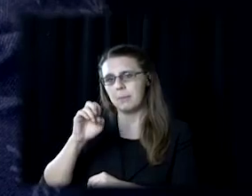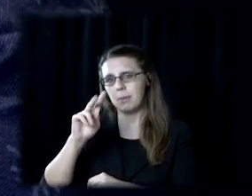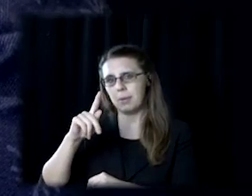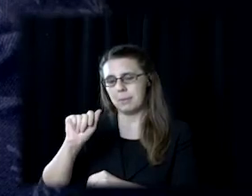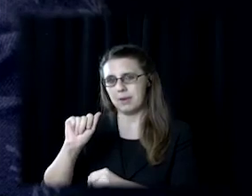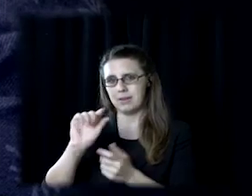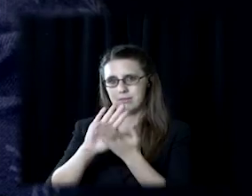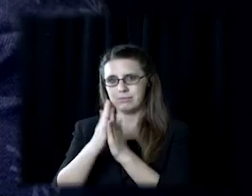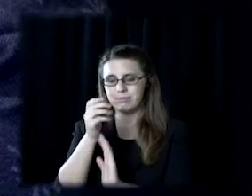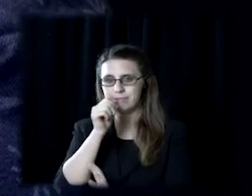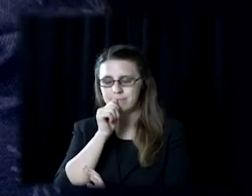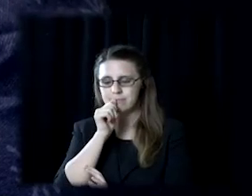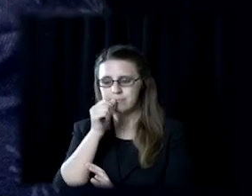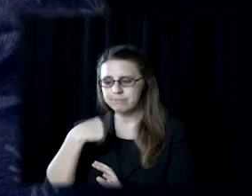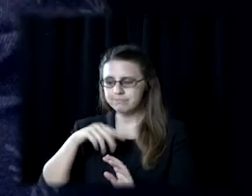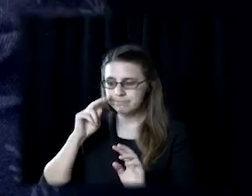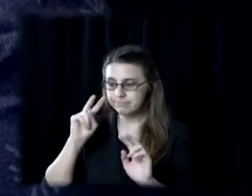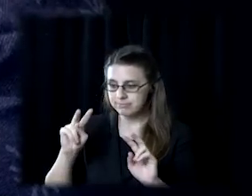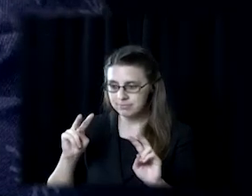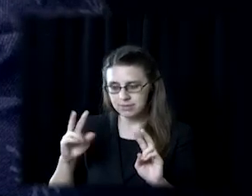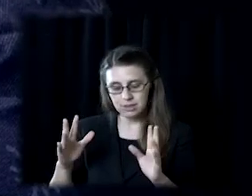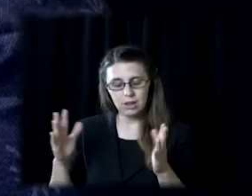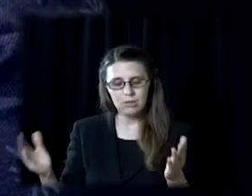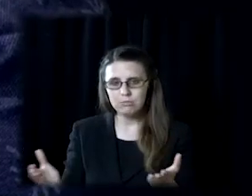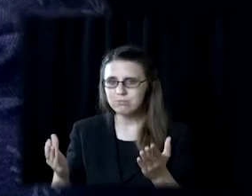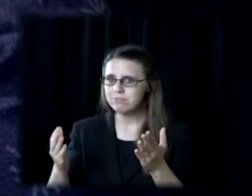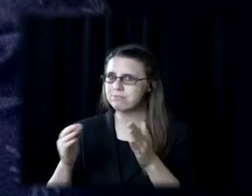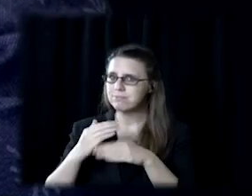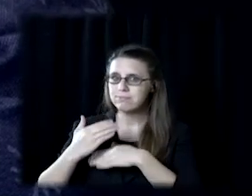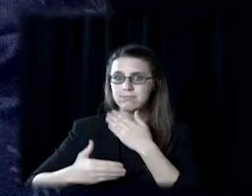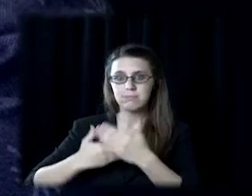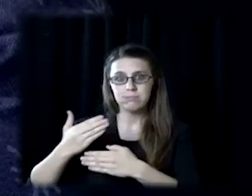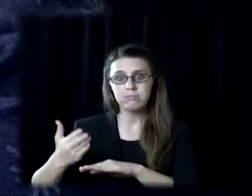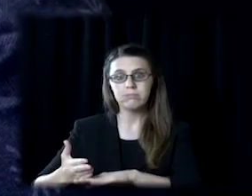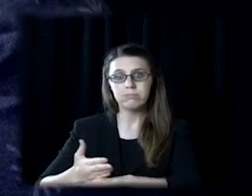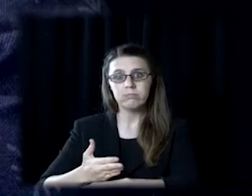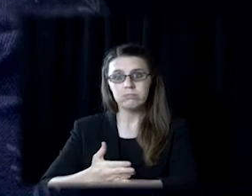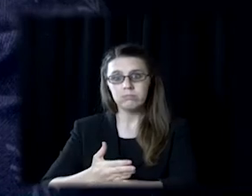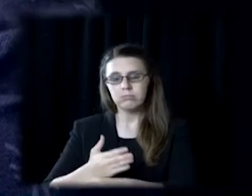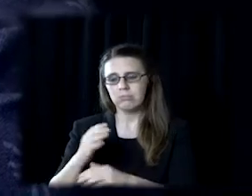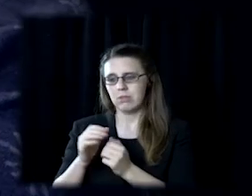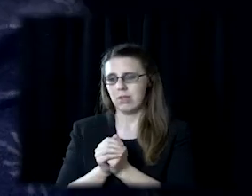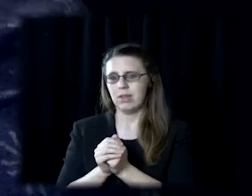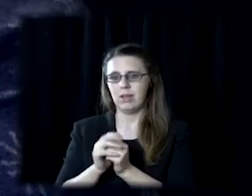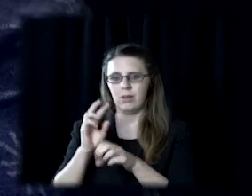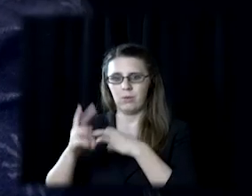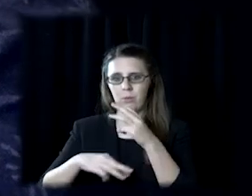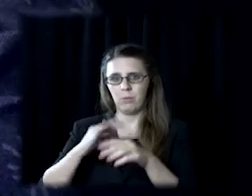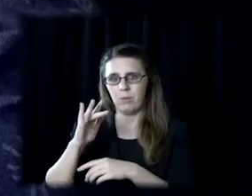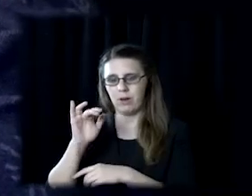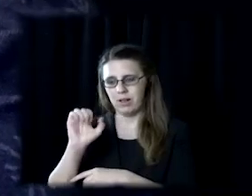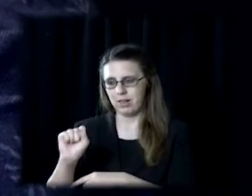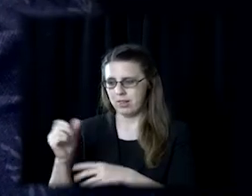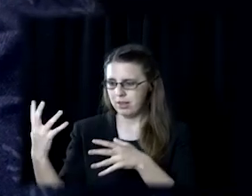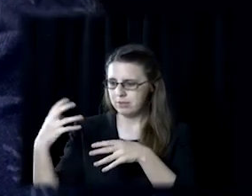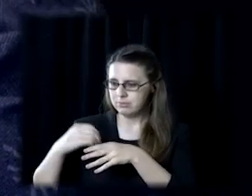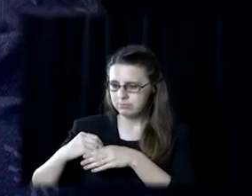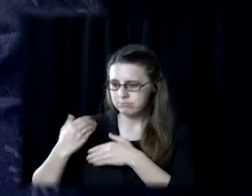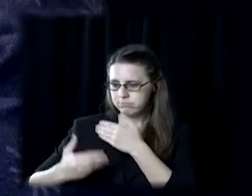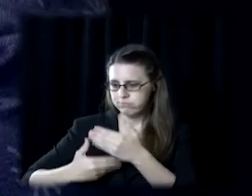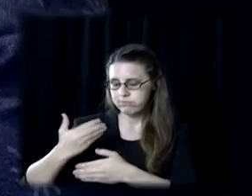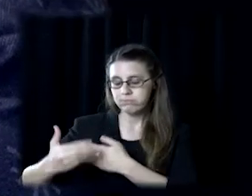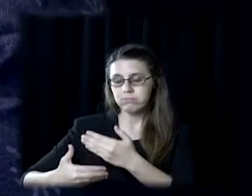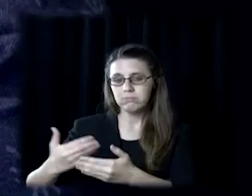and encouraging progress with world-class proponent participating in the transmission and distribution concession process. In